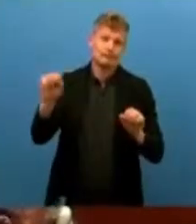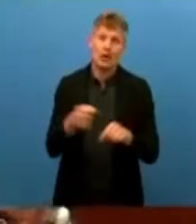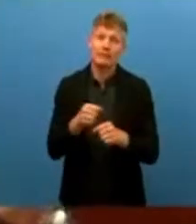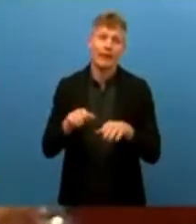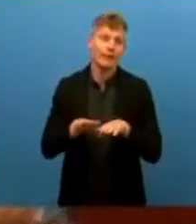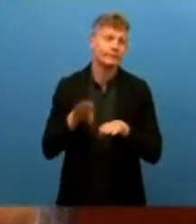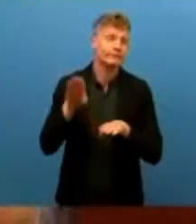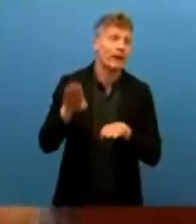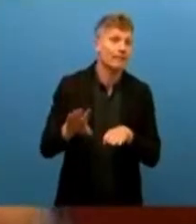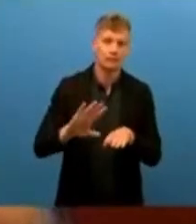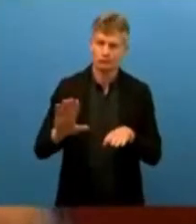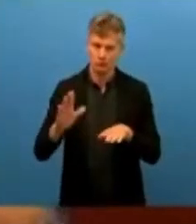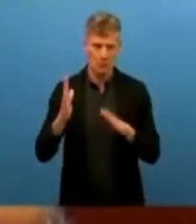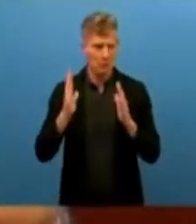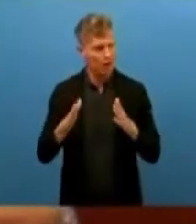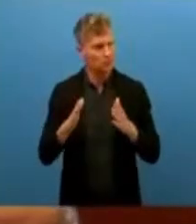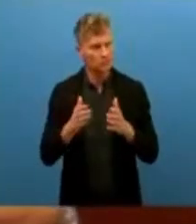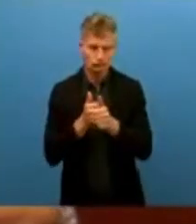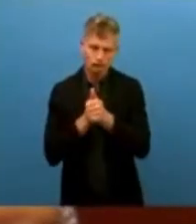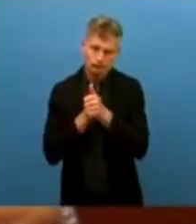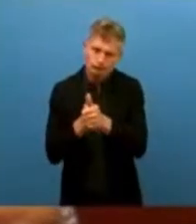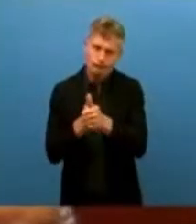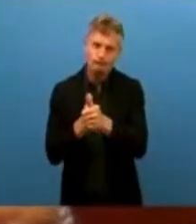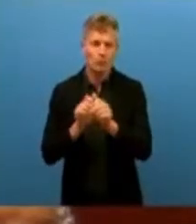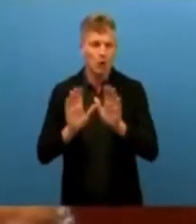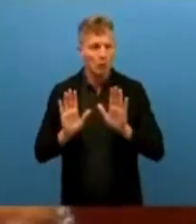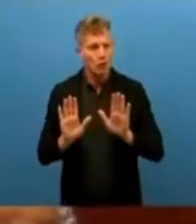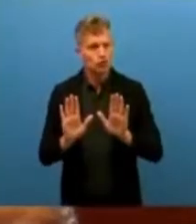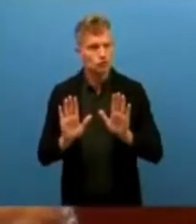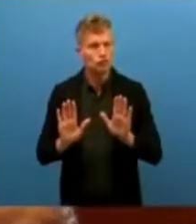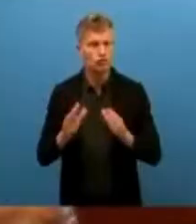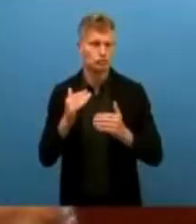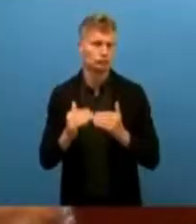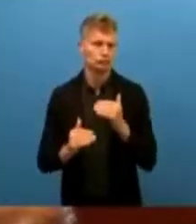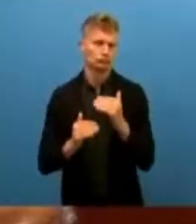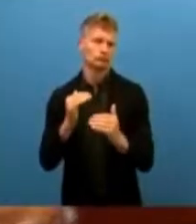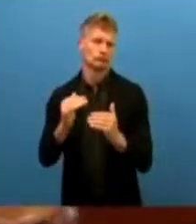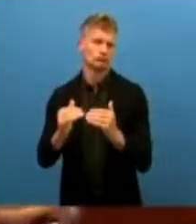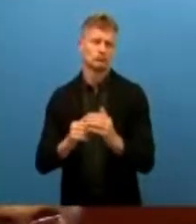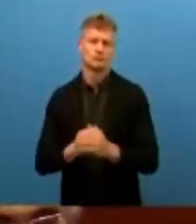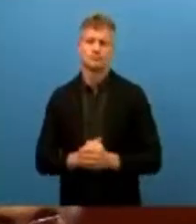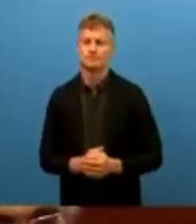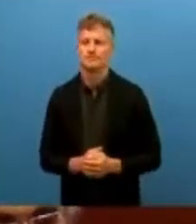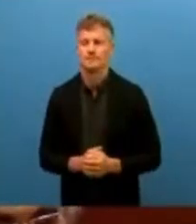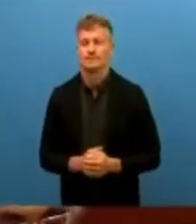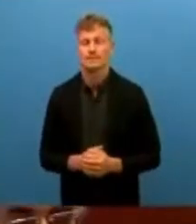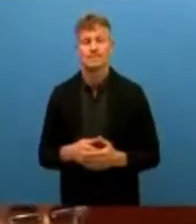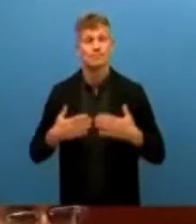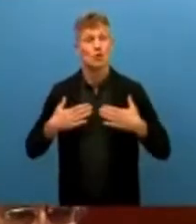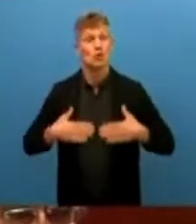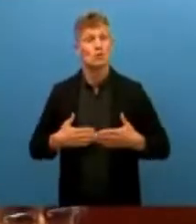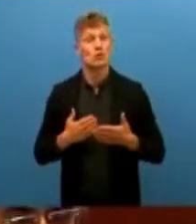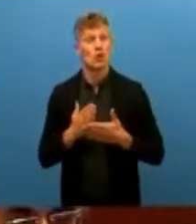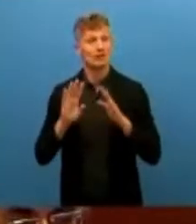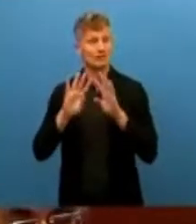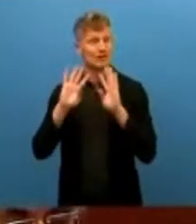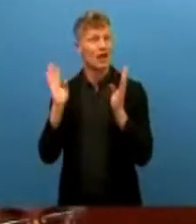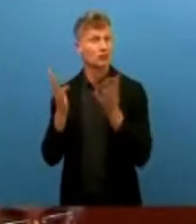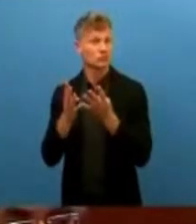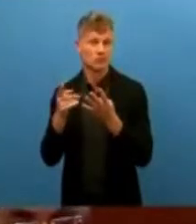and recommendations outlined in this report. Finally, the Human Rights Council has made some great strides which should be